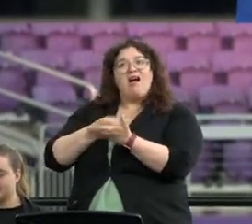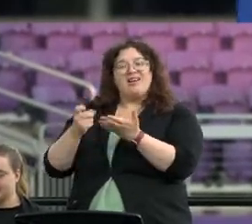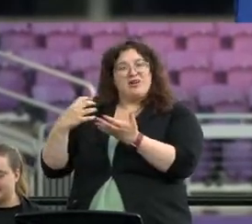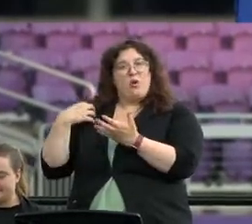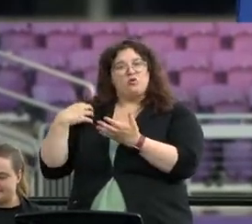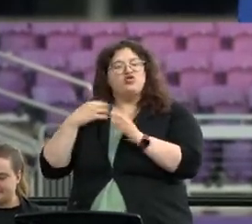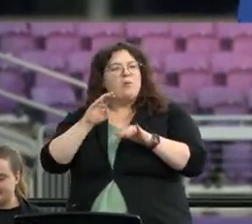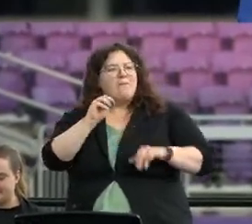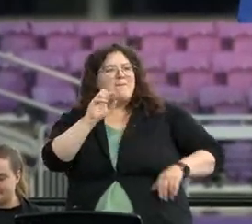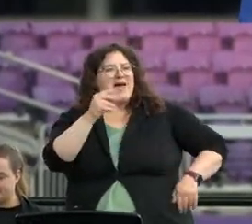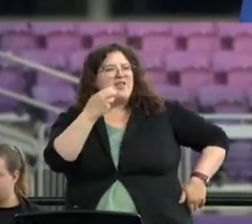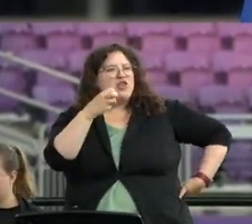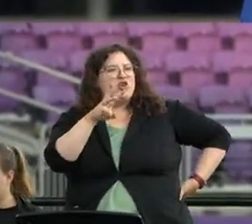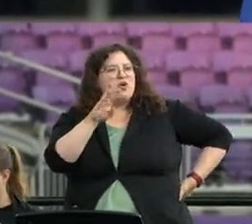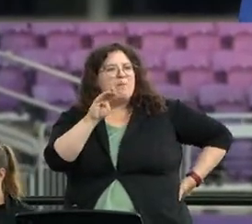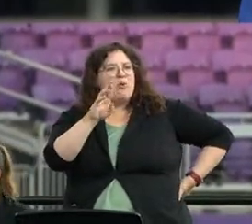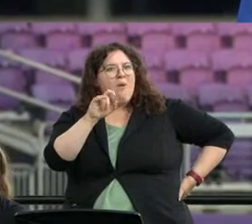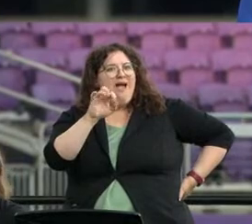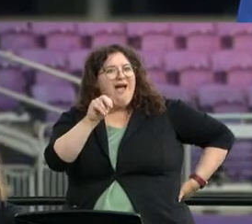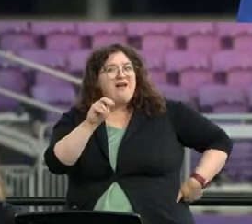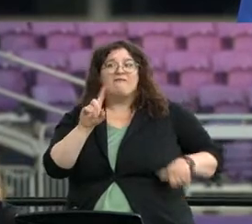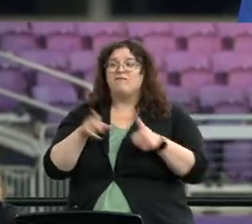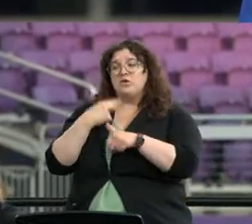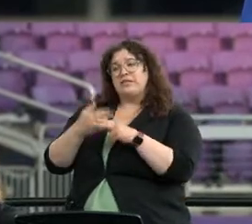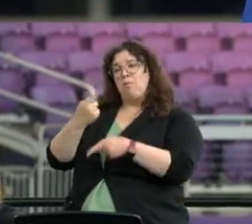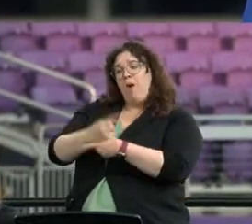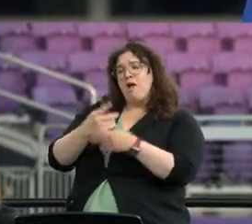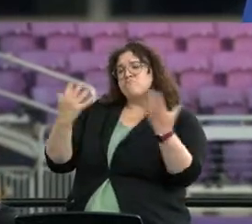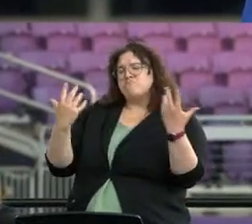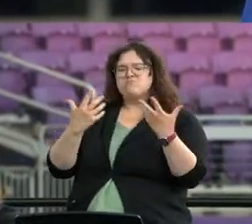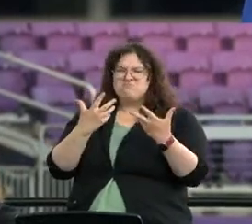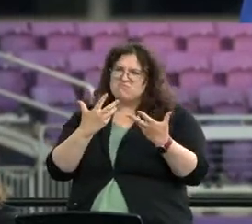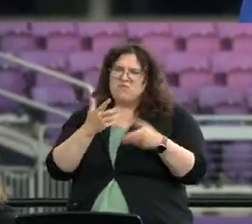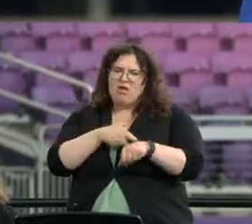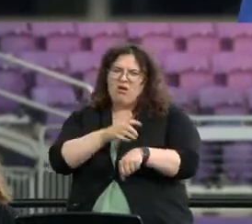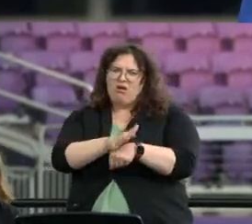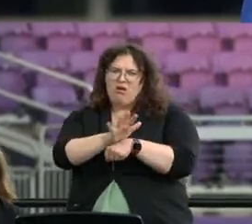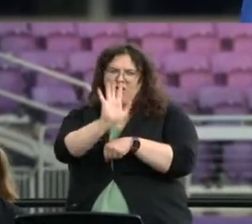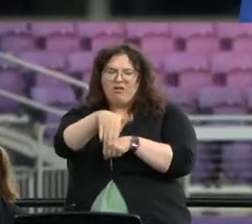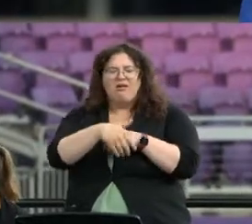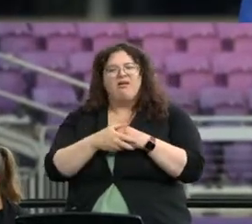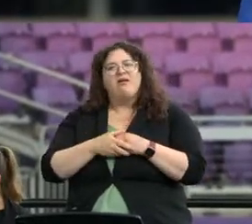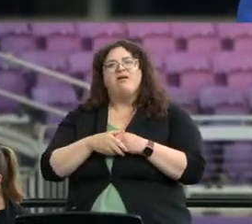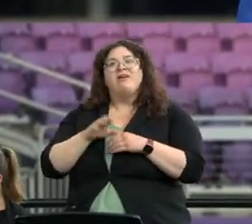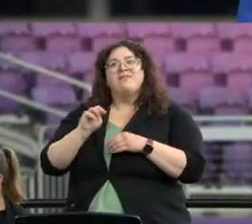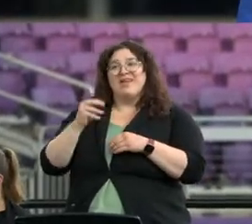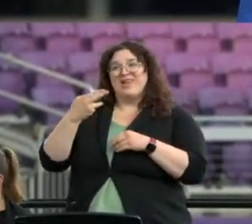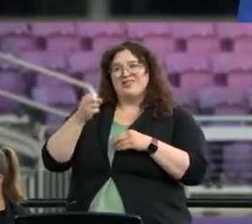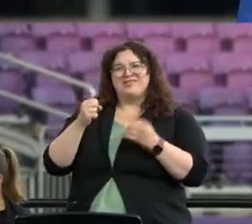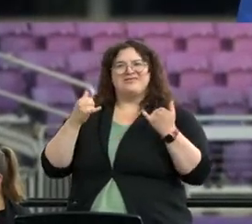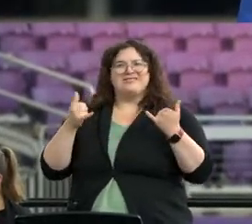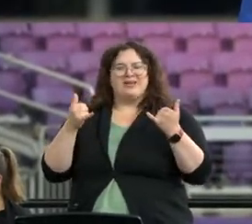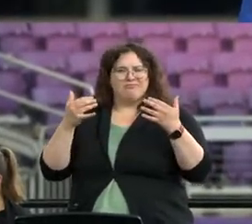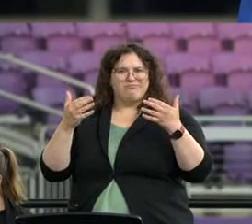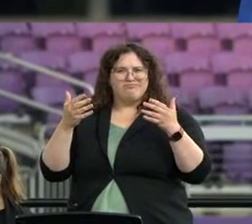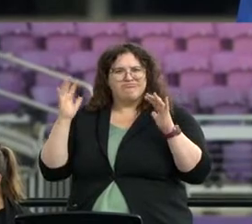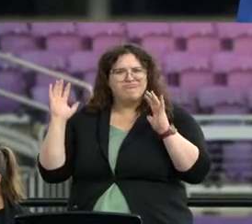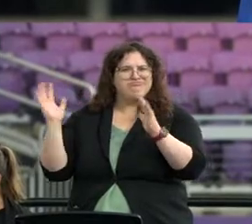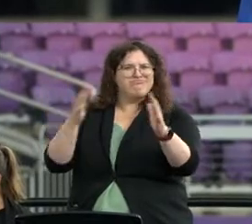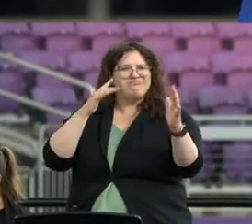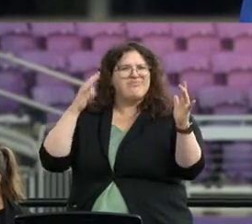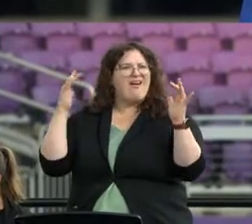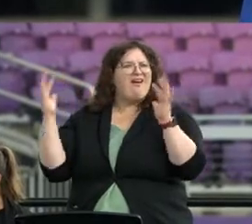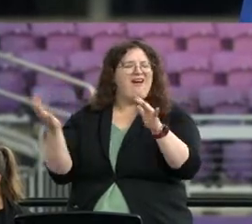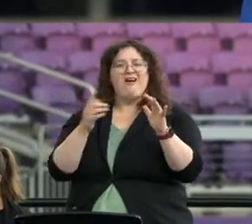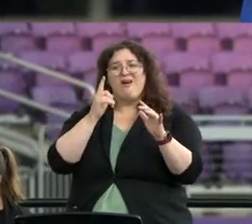Matthew Breen! Hey, at least I got the first name right. Took you long enough. Minnetonka, let's give a huge round of applause